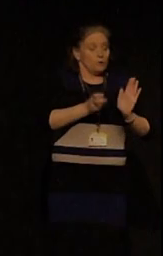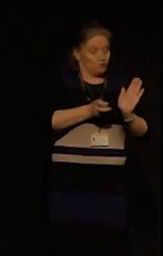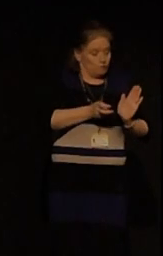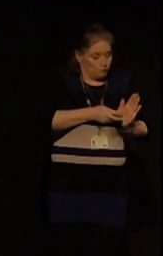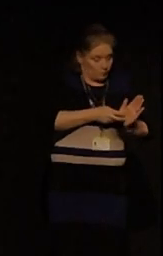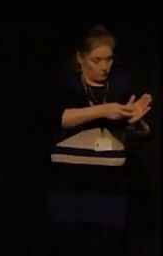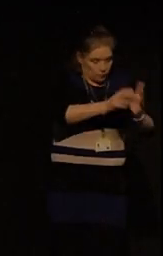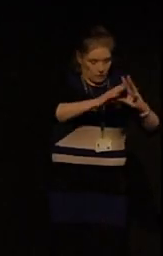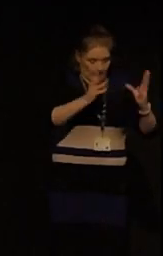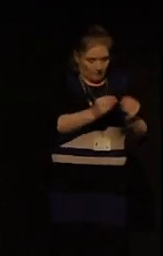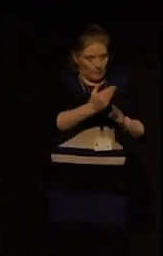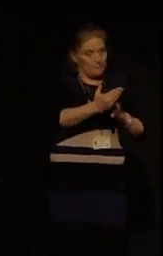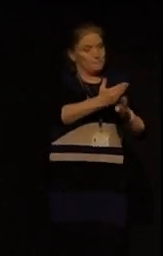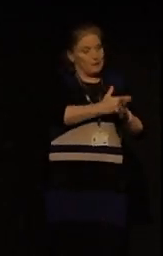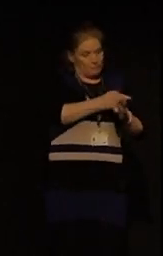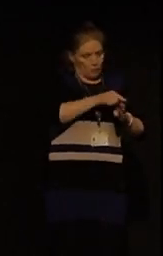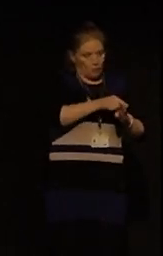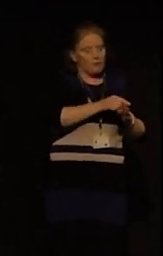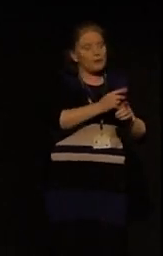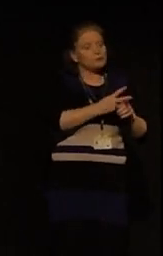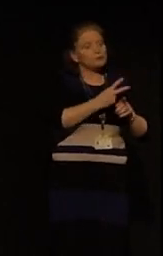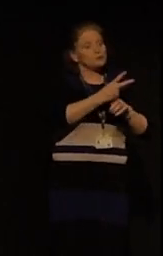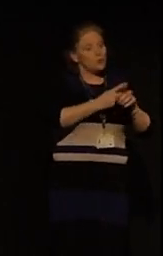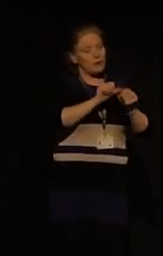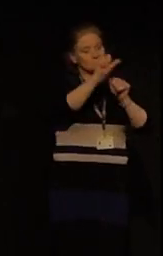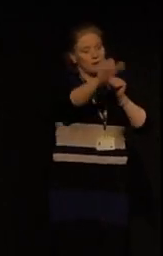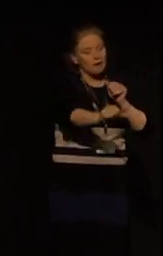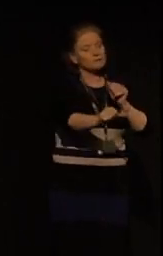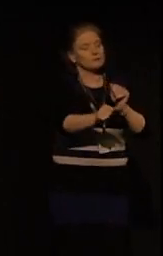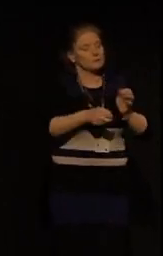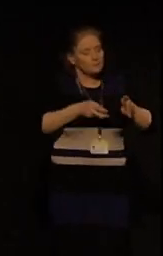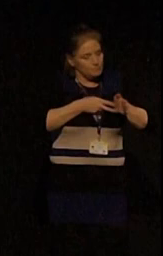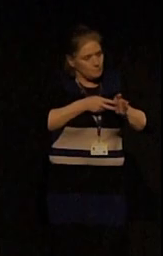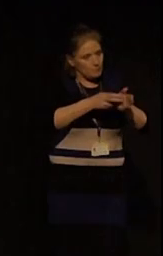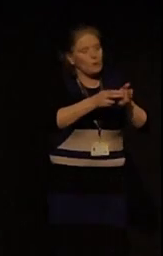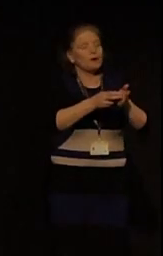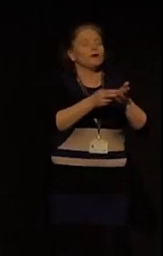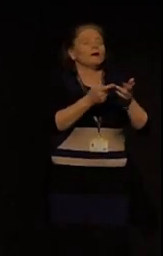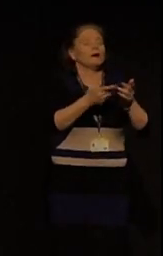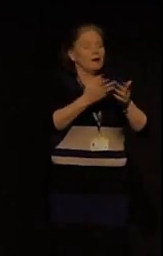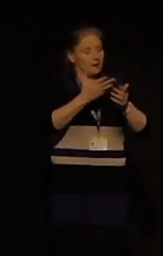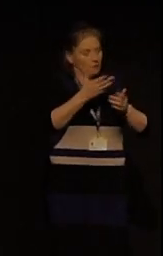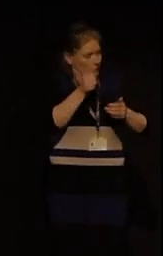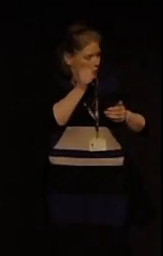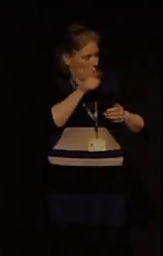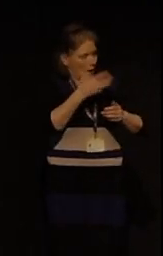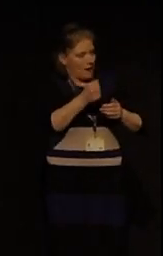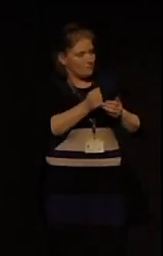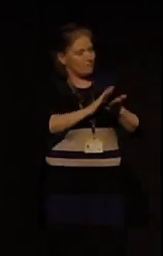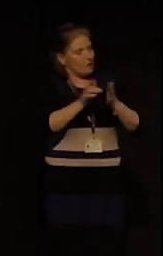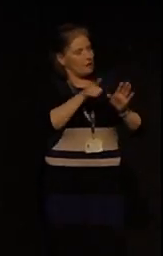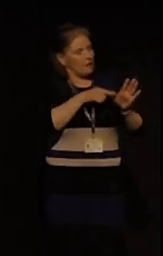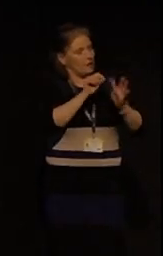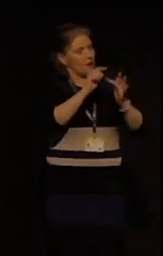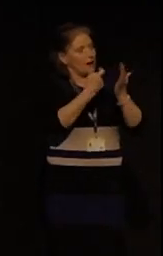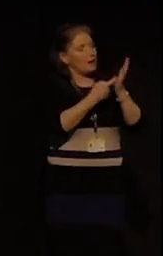salicylate, and then we're going to record them about 2 hours later when we know the animal has hyperacusis and we know the animal has tinnitus. We're